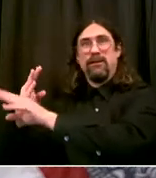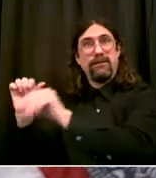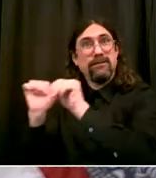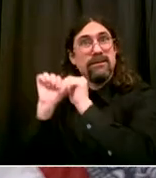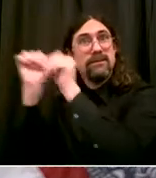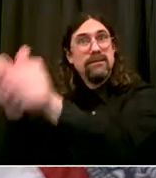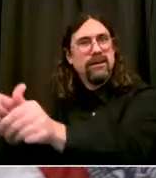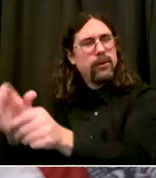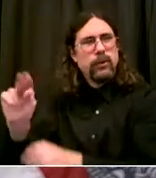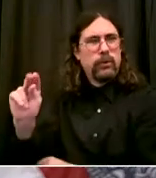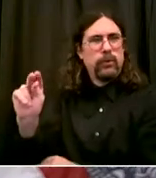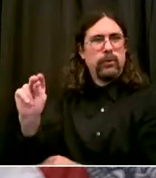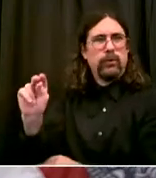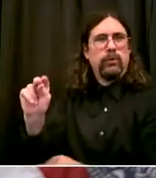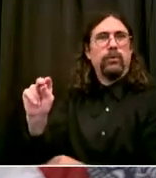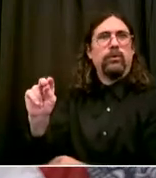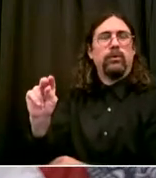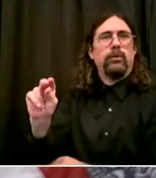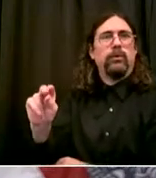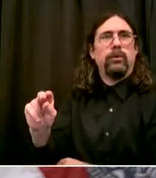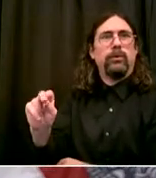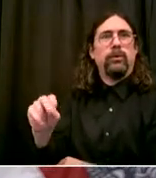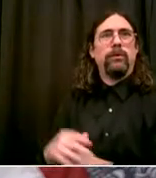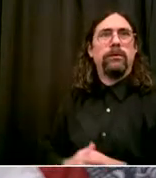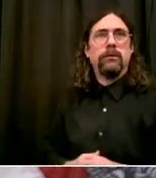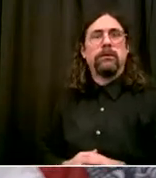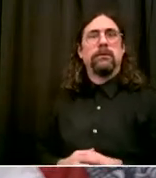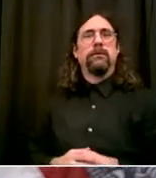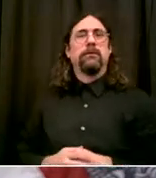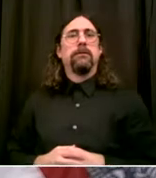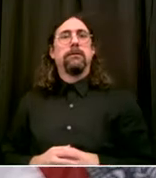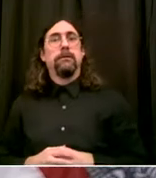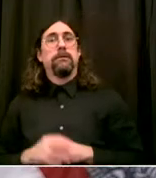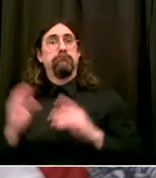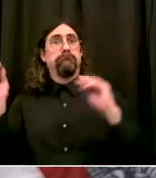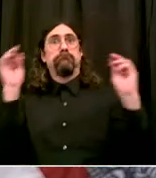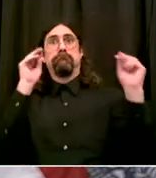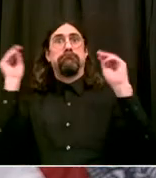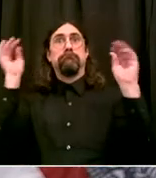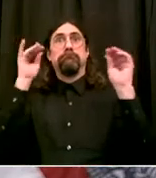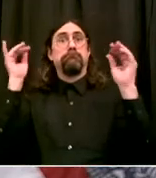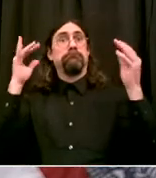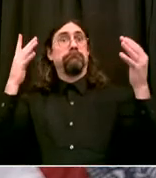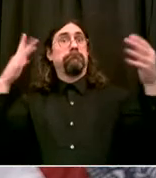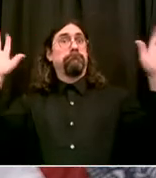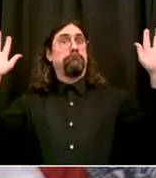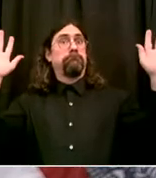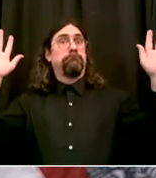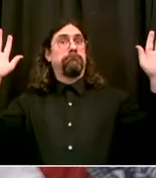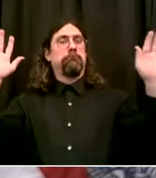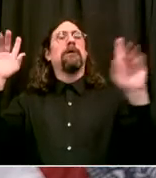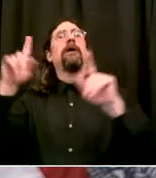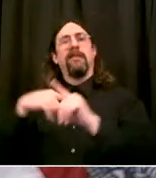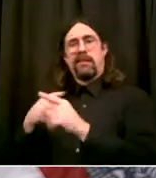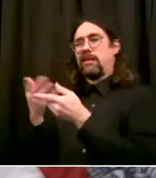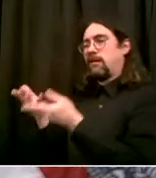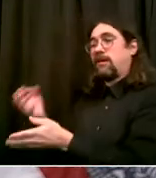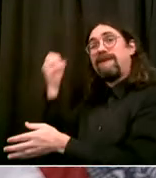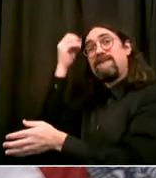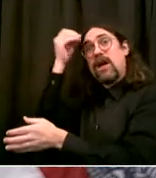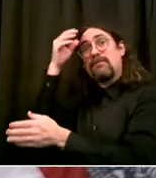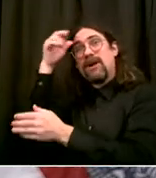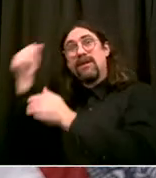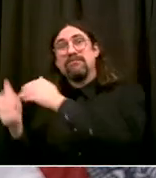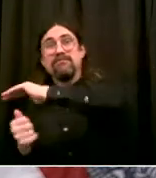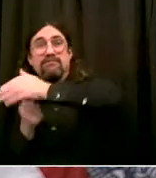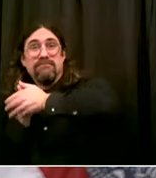the new state law, and we will release those records. But I don't think the lawsuit has gotten to the point where we can do it yet. Again, we'll